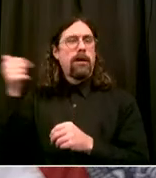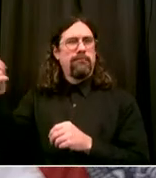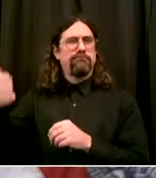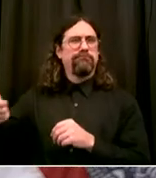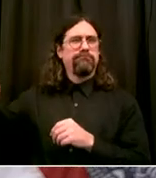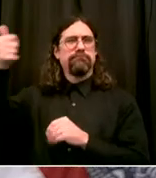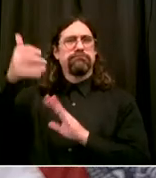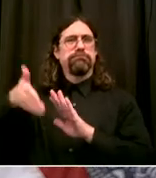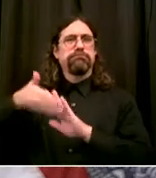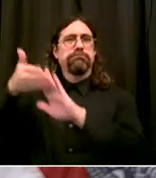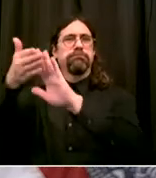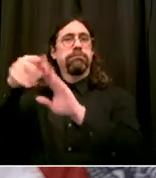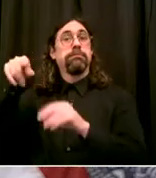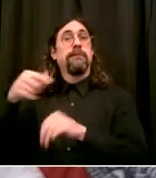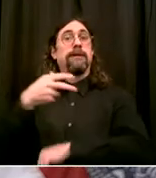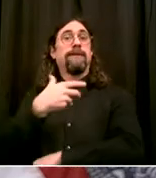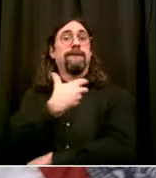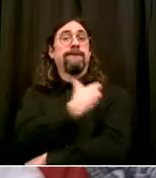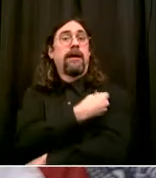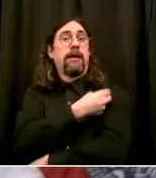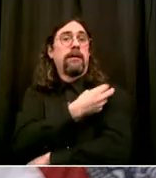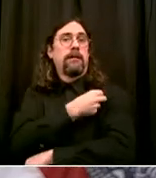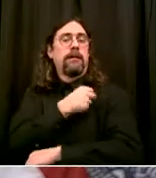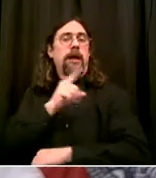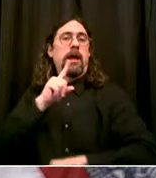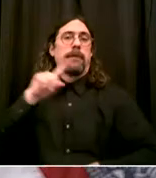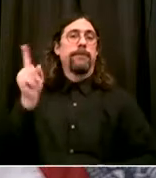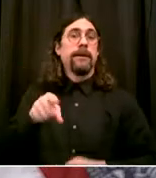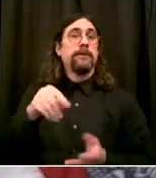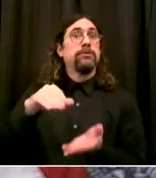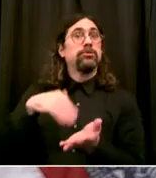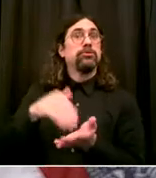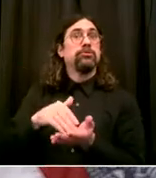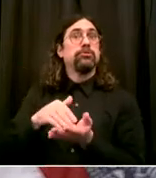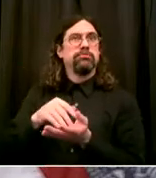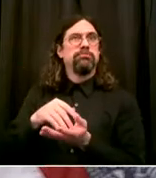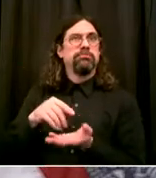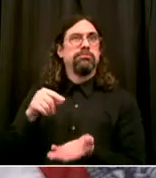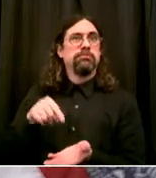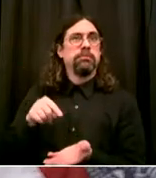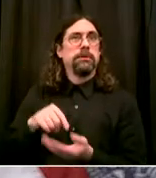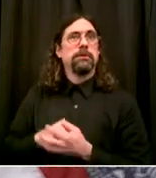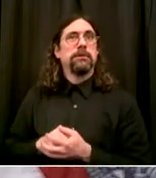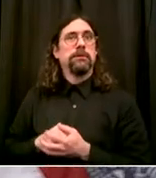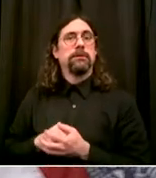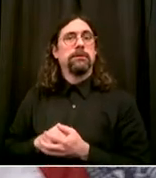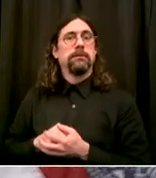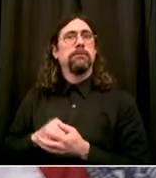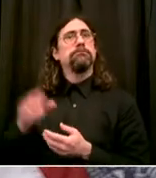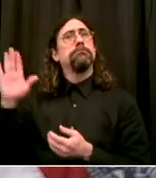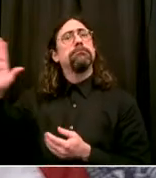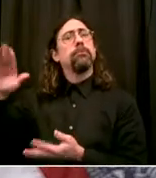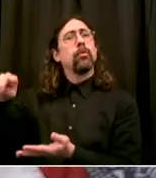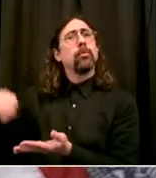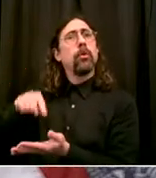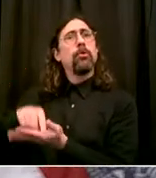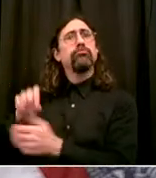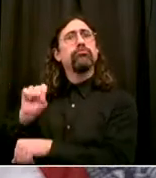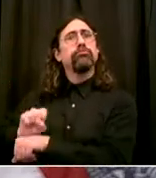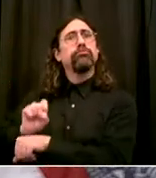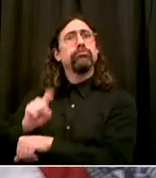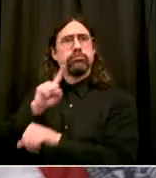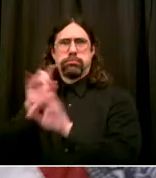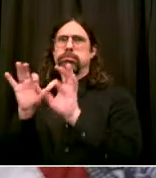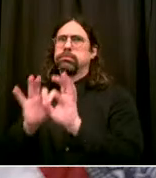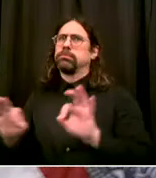going on at the grassroots level and all of these locations. They have to all be tracked, and we have to constantly make moves to reach